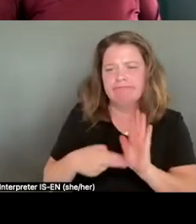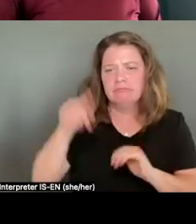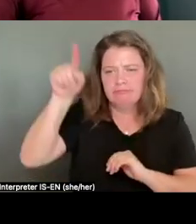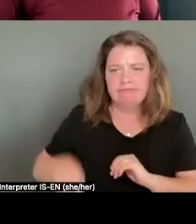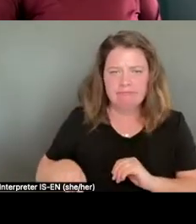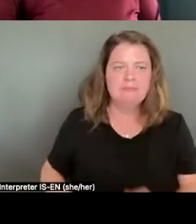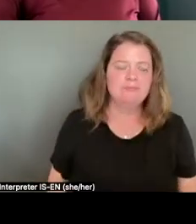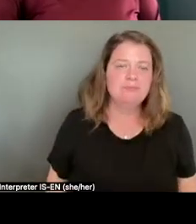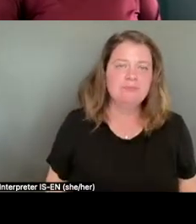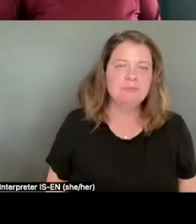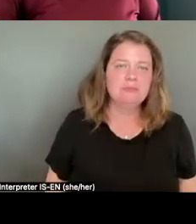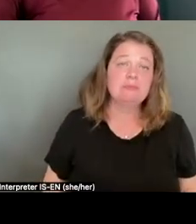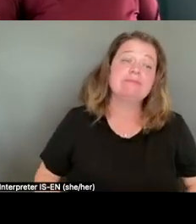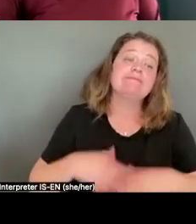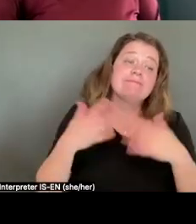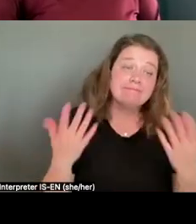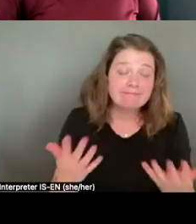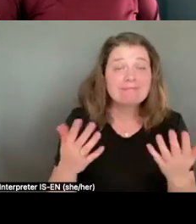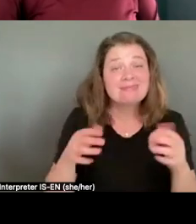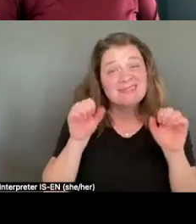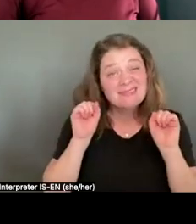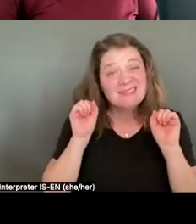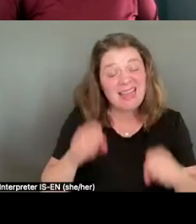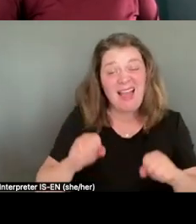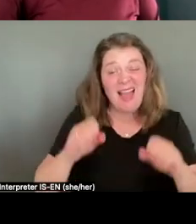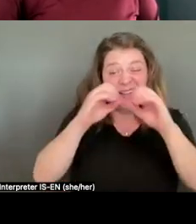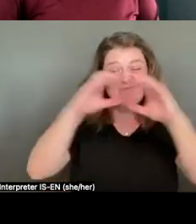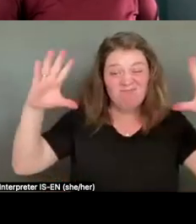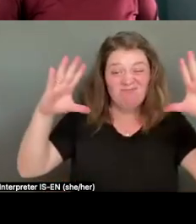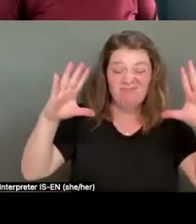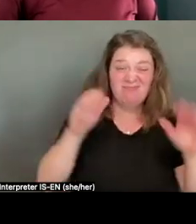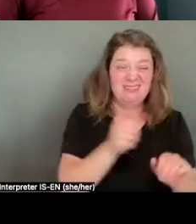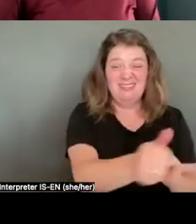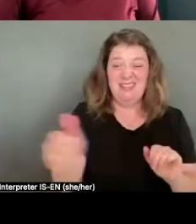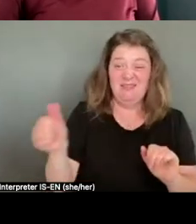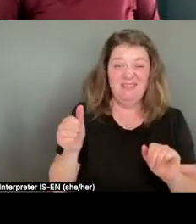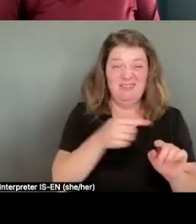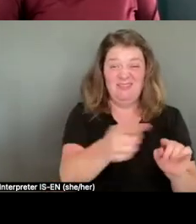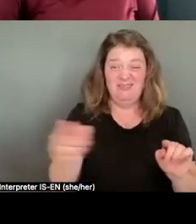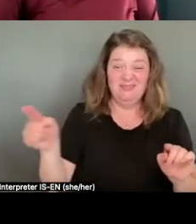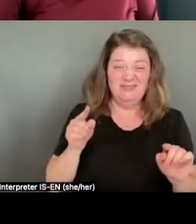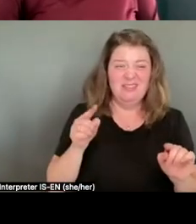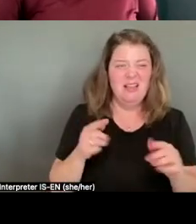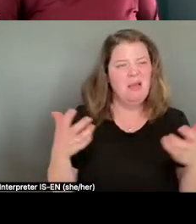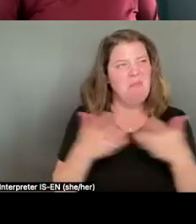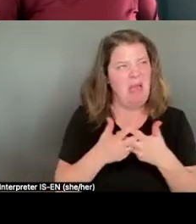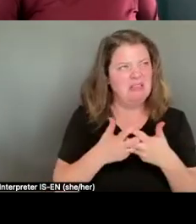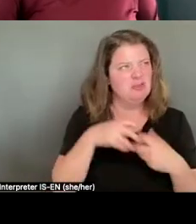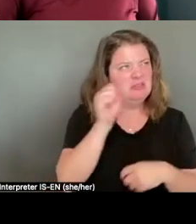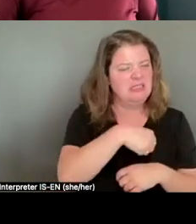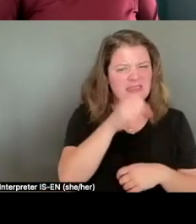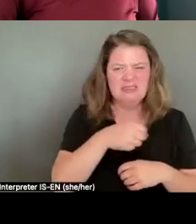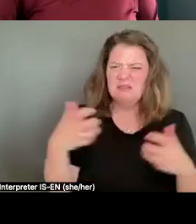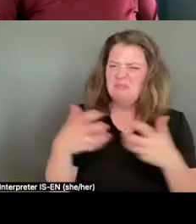And of course, as you can imagine, many decisions had to be made about what counts as a match.